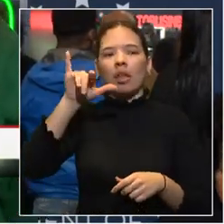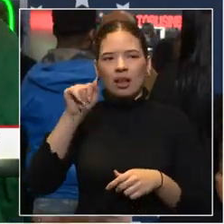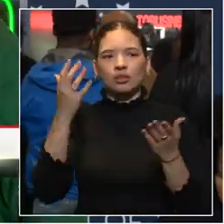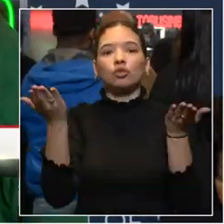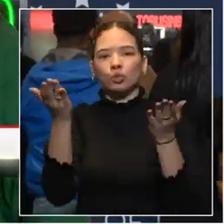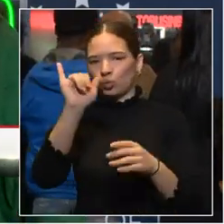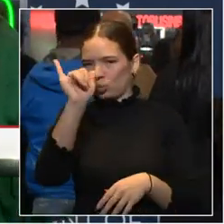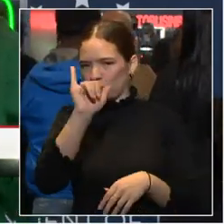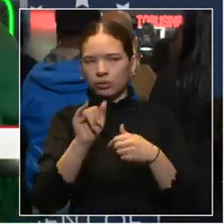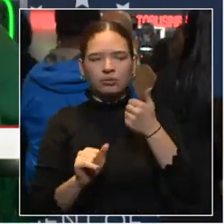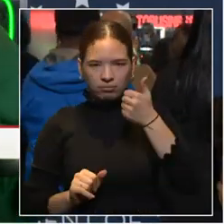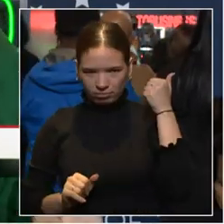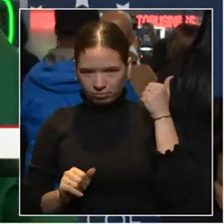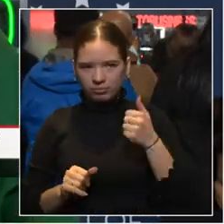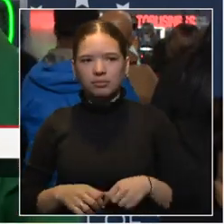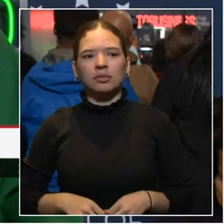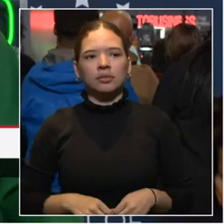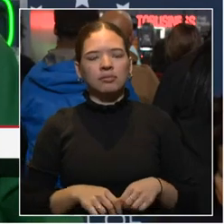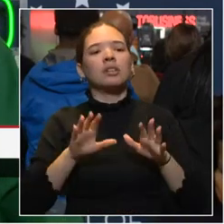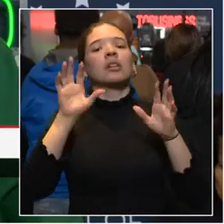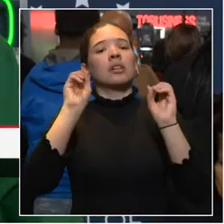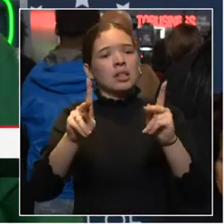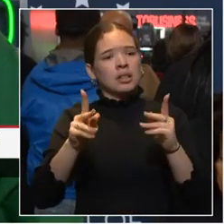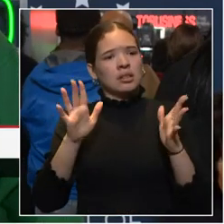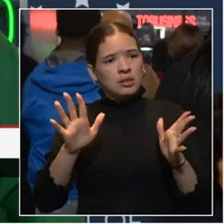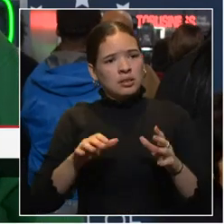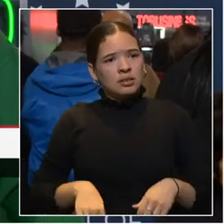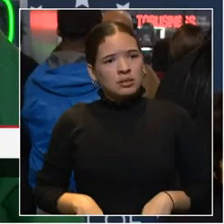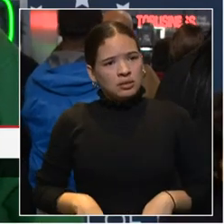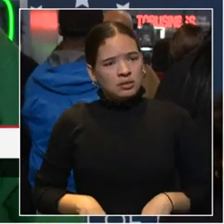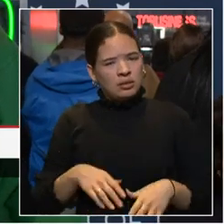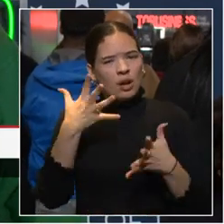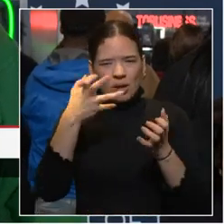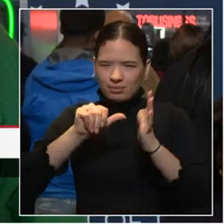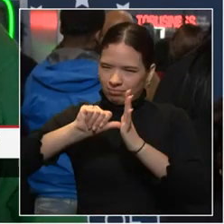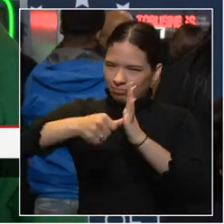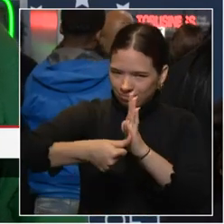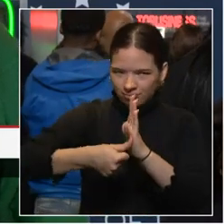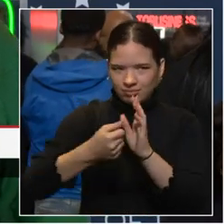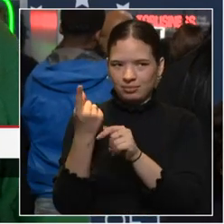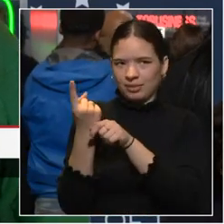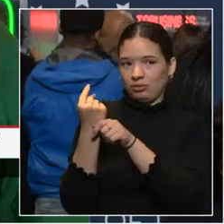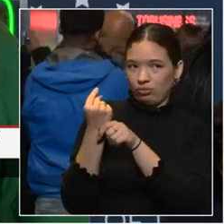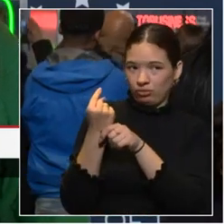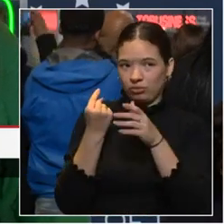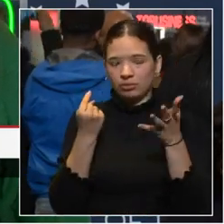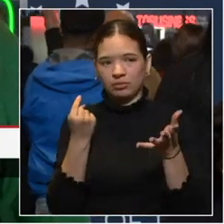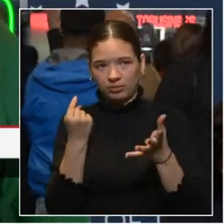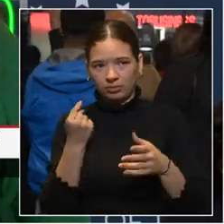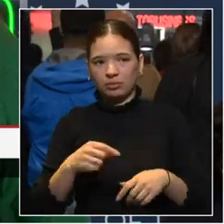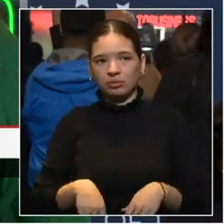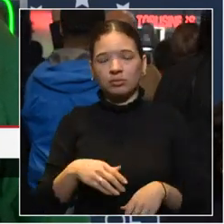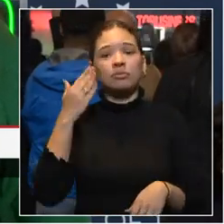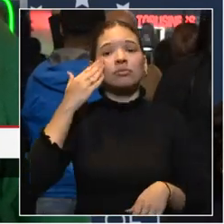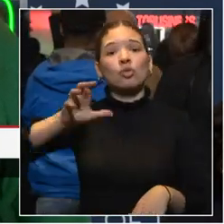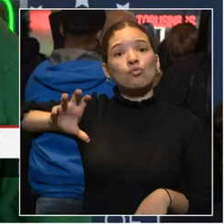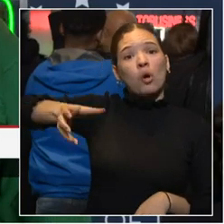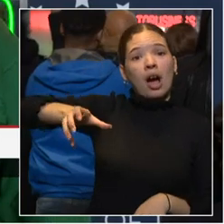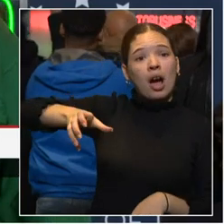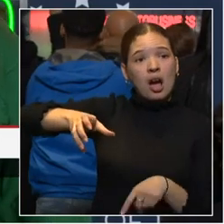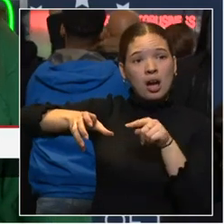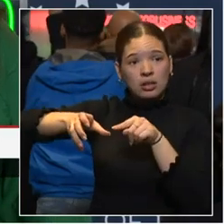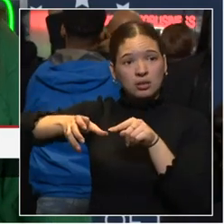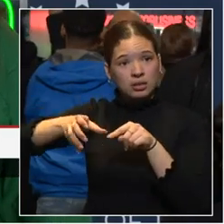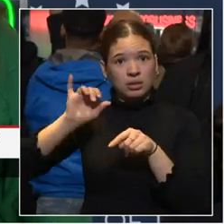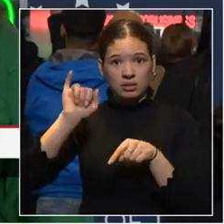get into it. One highlight from last year was our partnership with Deanwood Radio Broadcast. This is a partnership we've had with DPR. Shout